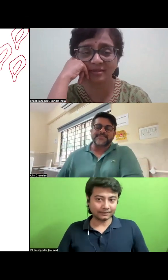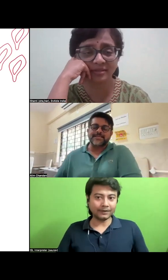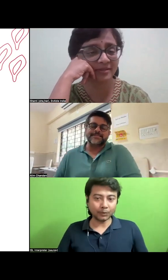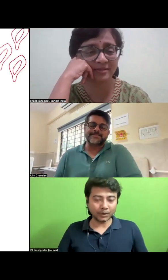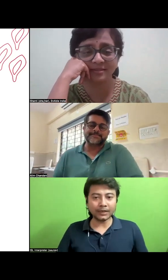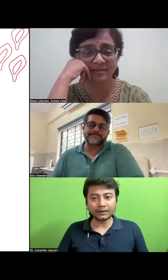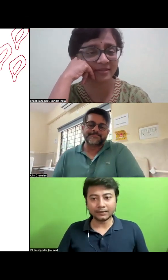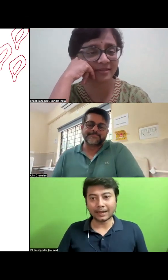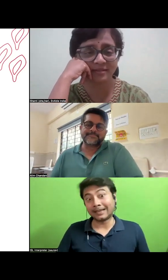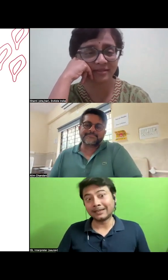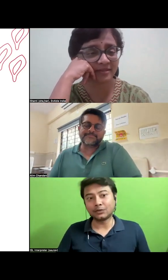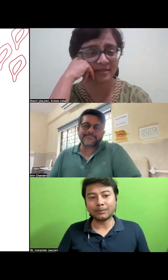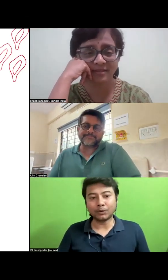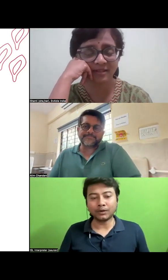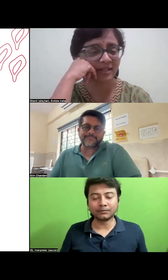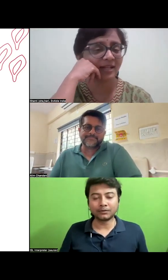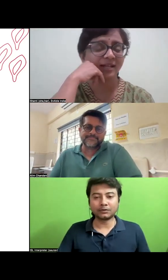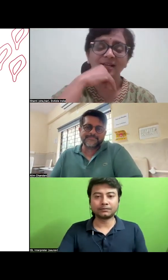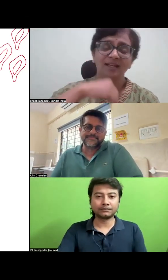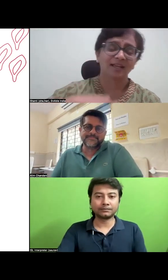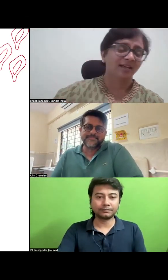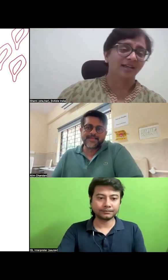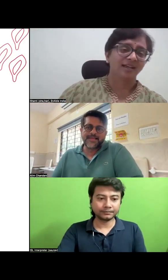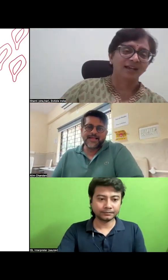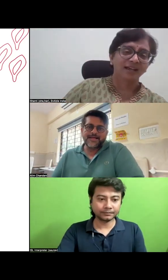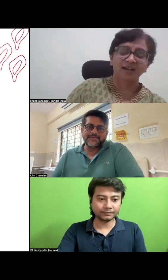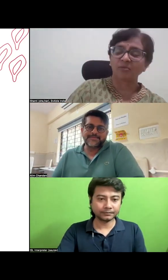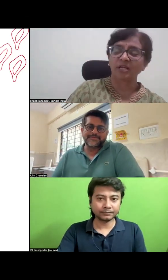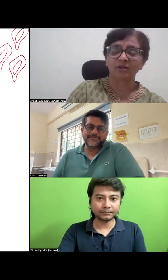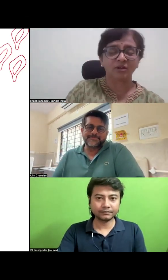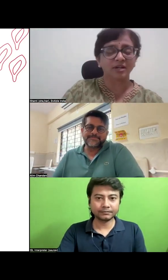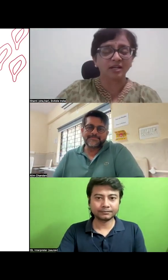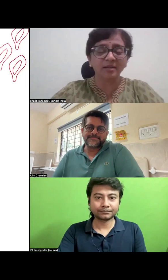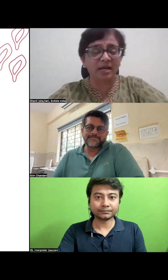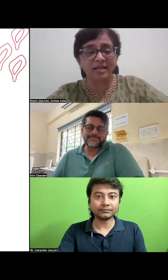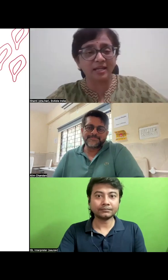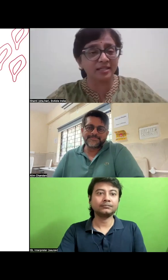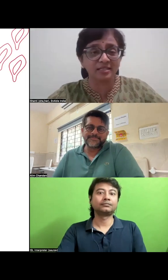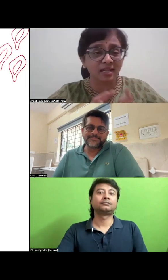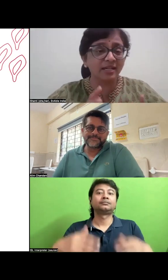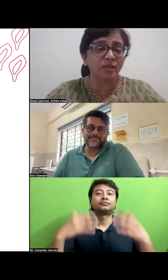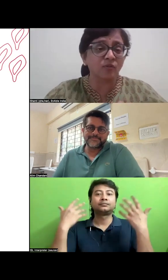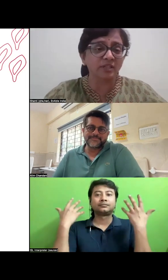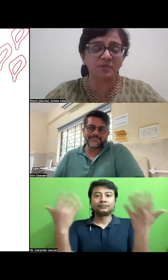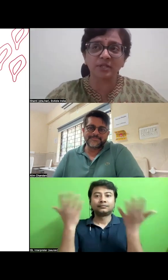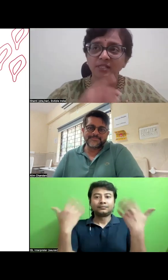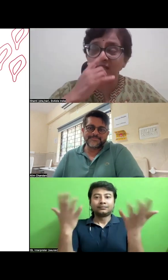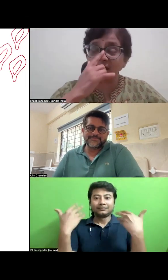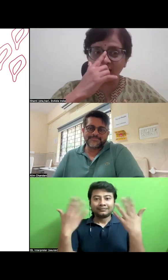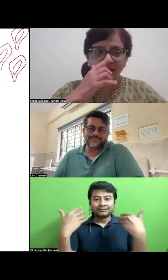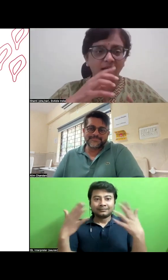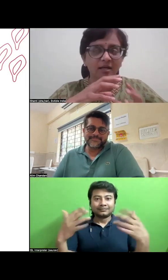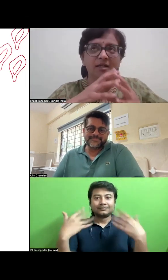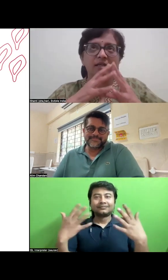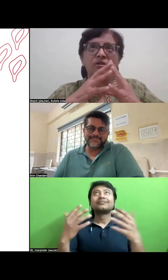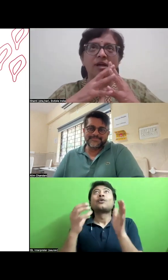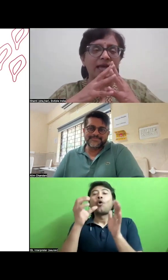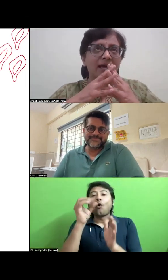that we are putting in and needs to be put in. So. Oh my God, Aleem, I just can't get over this because,